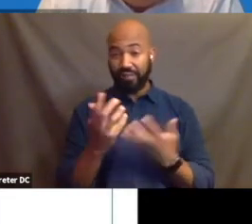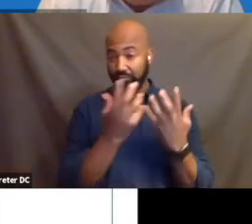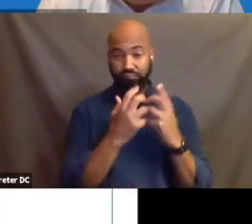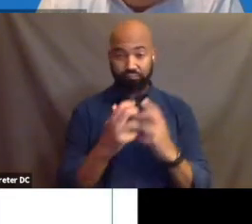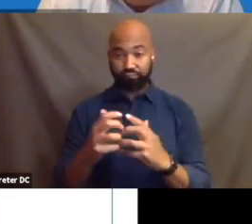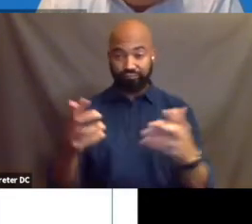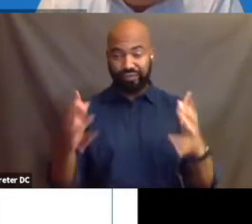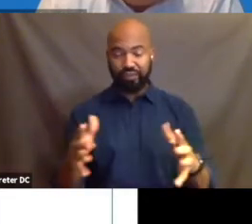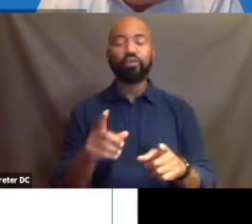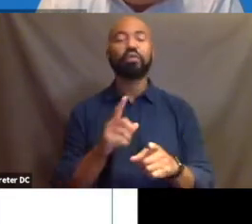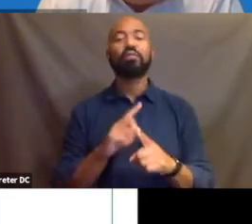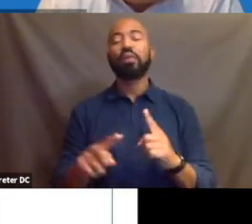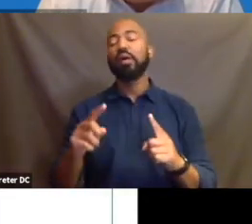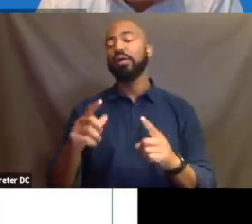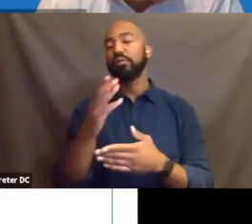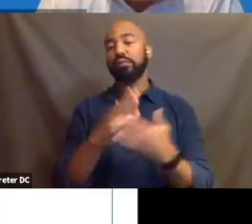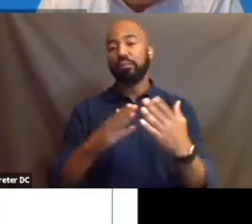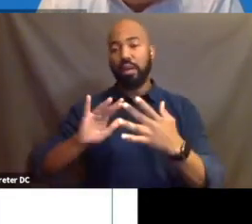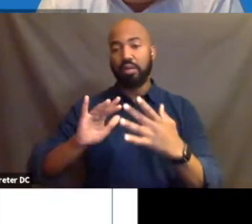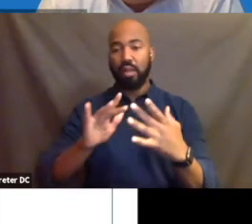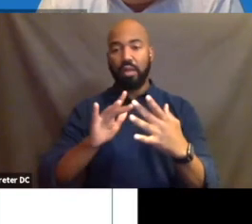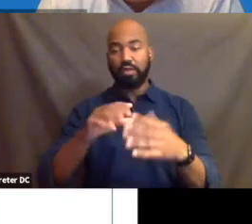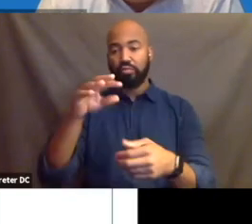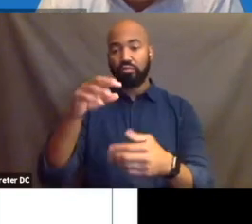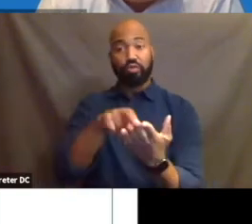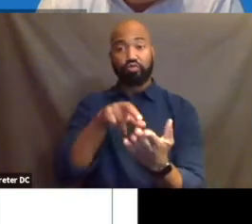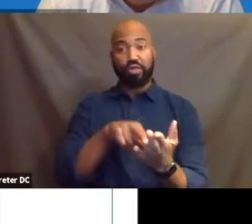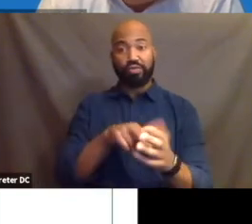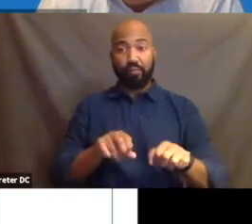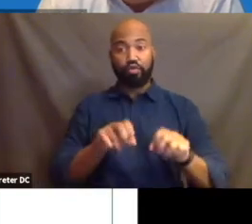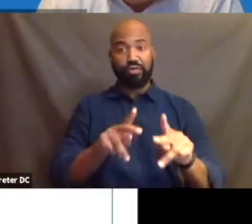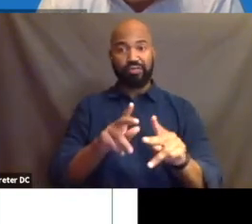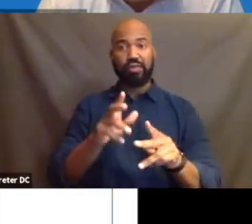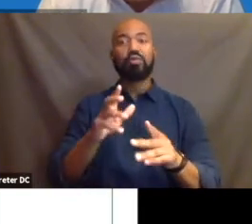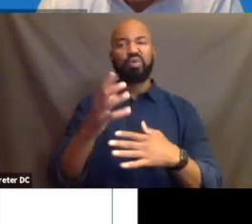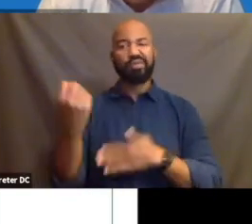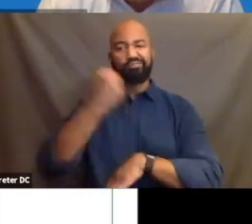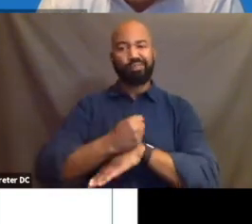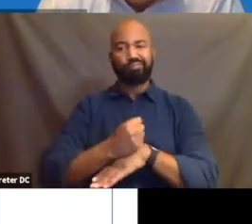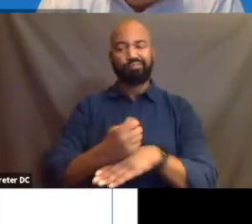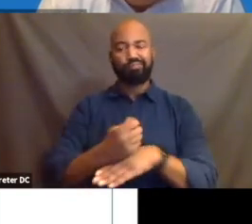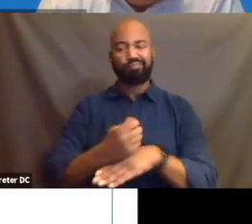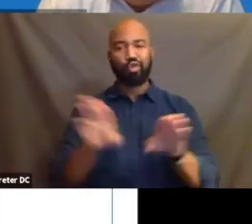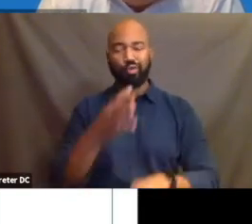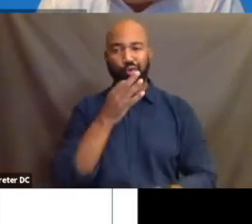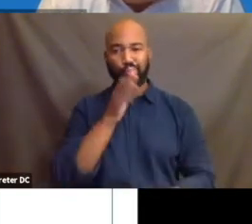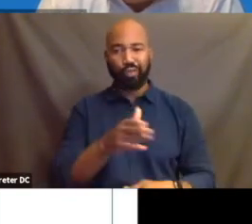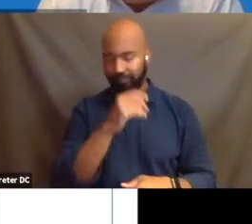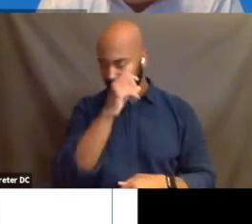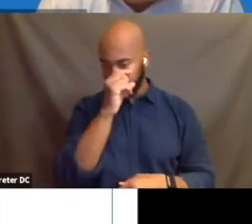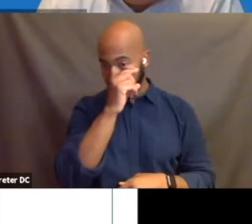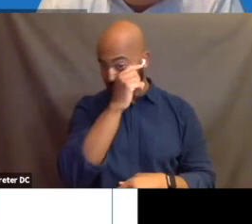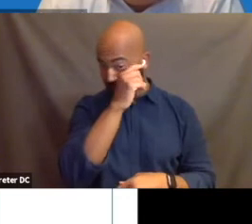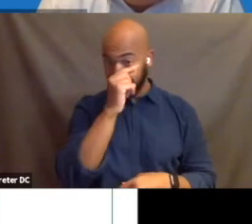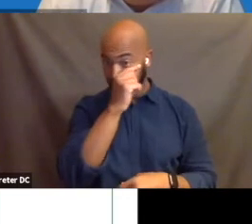of the online registration opportunities and things like that are going to be closing soon. And for